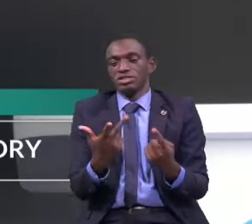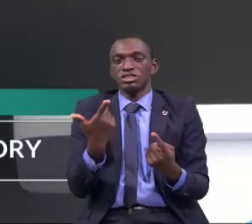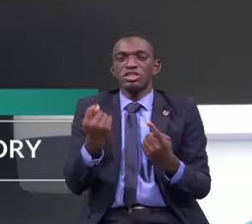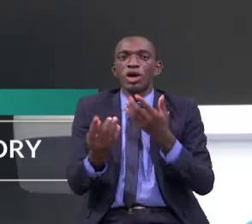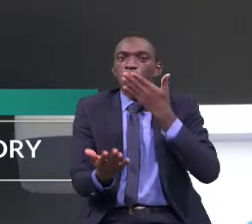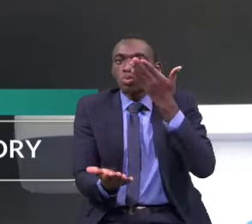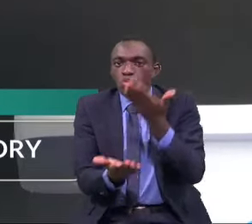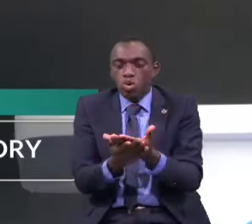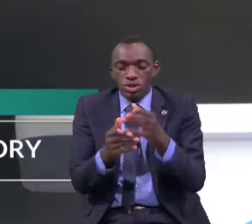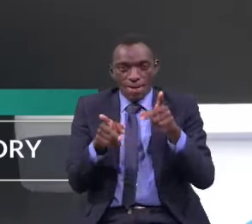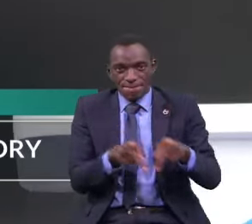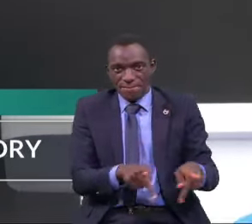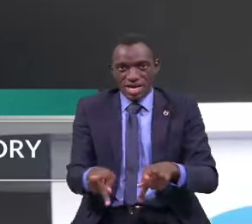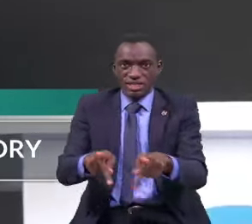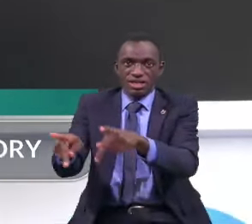glory.